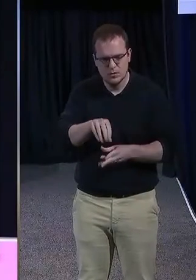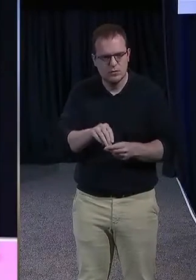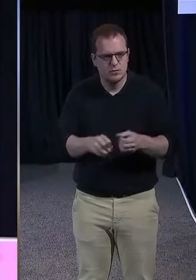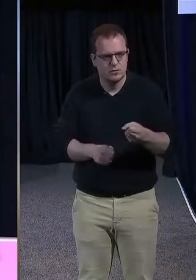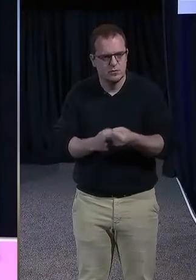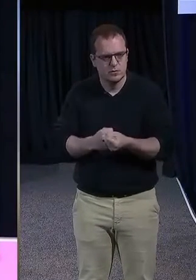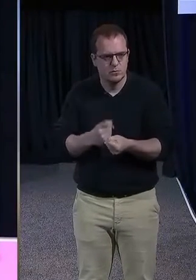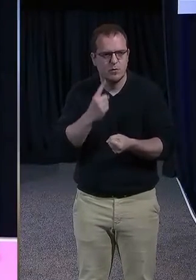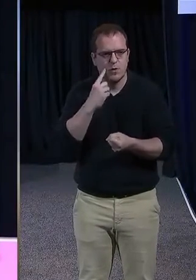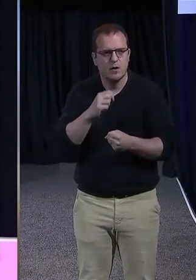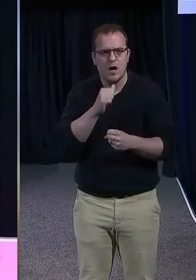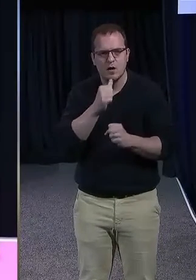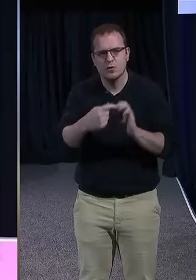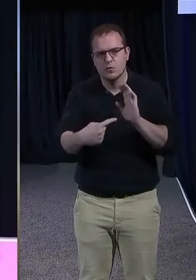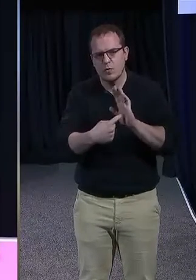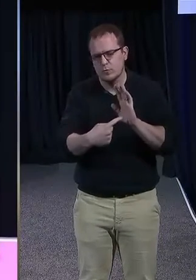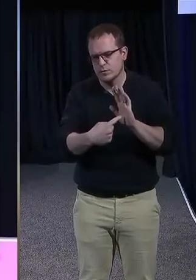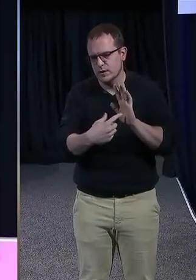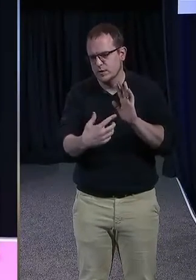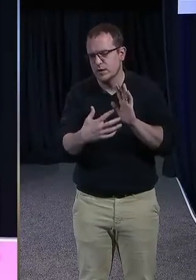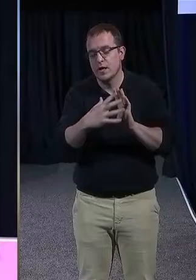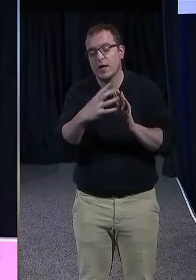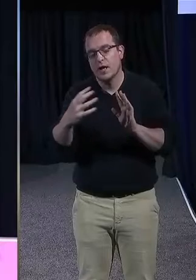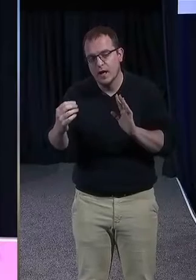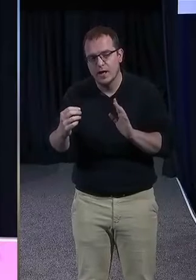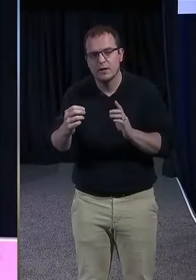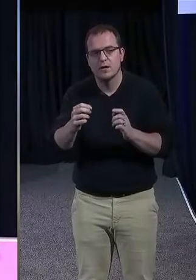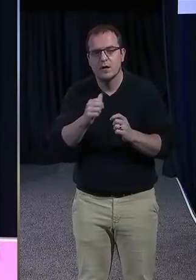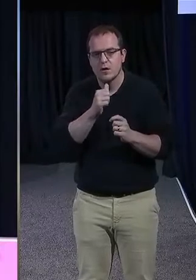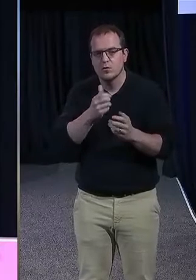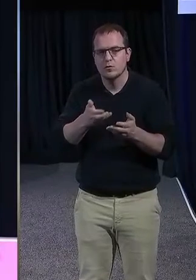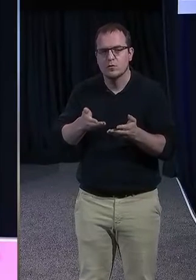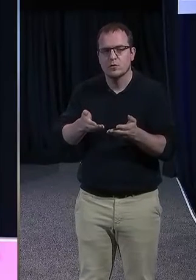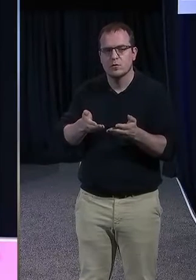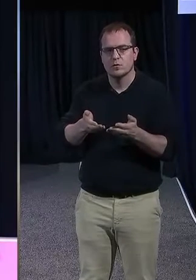support underrepresented and